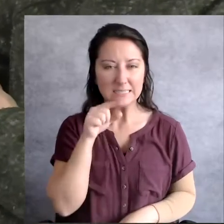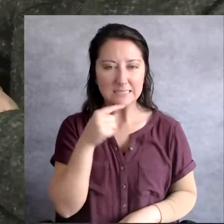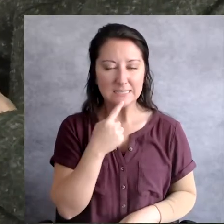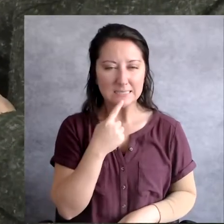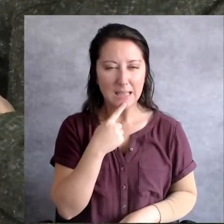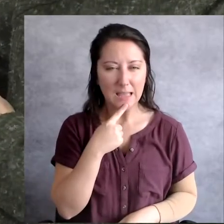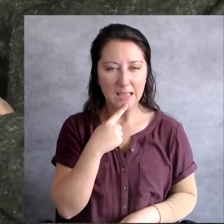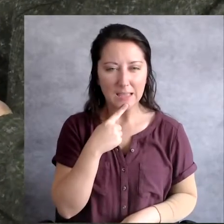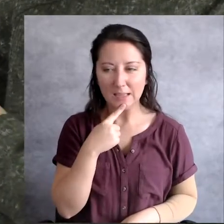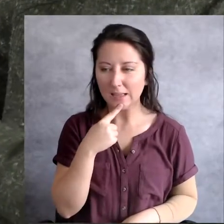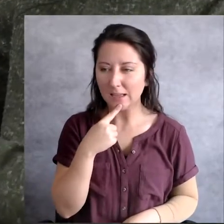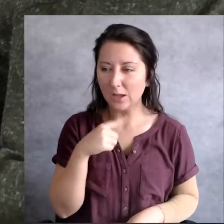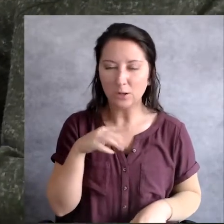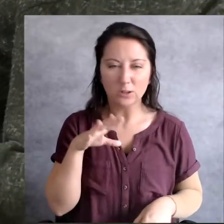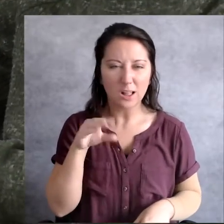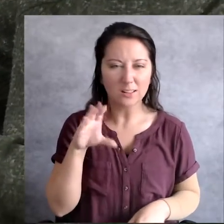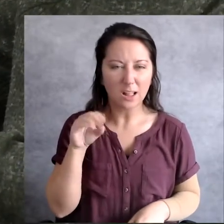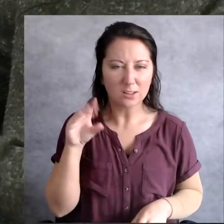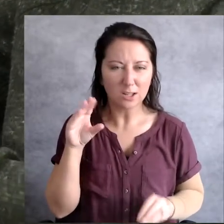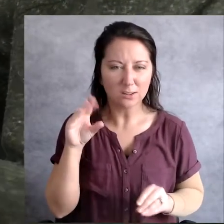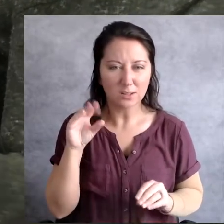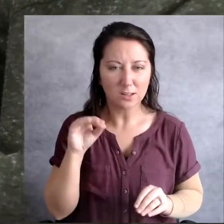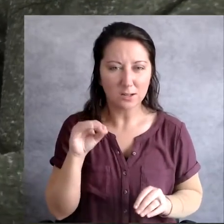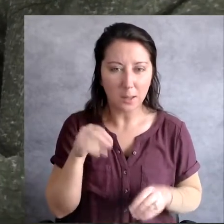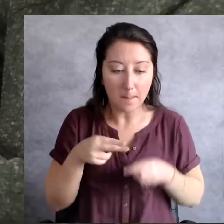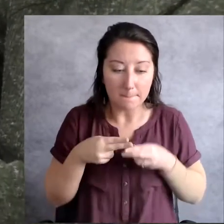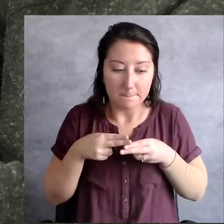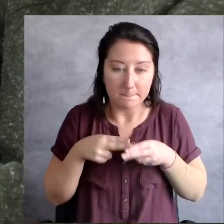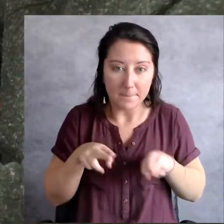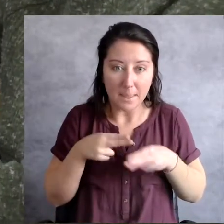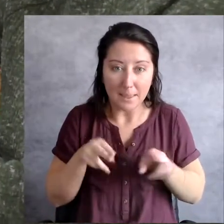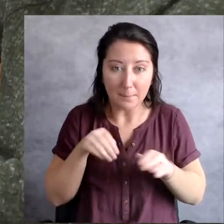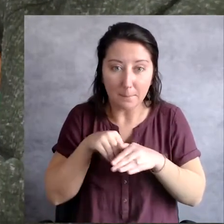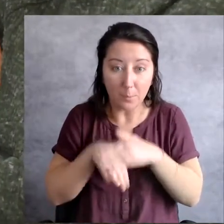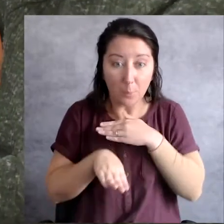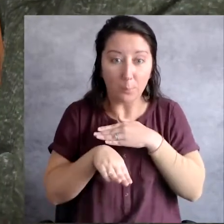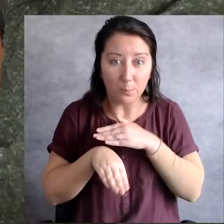Say cluck, cluck, cluck, cluck, cluck, and lay an egg.